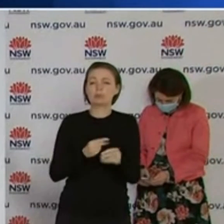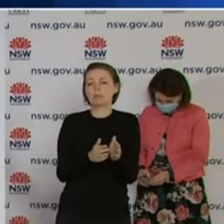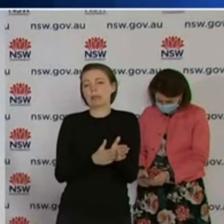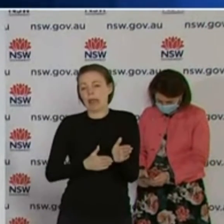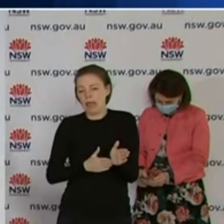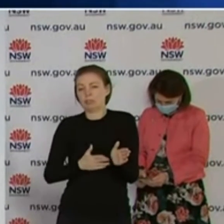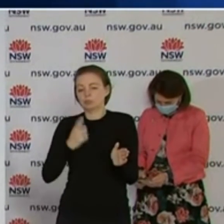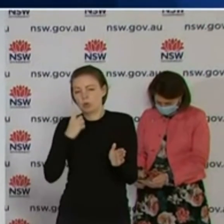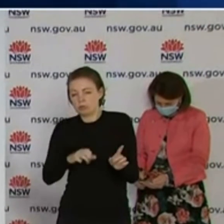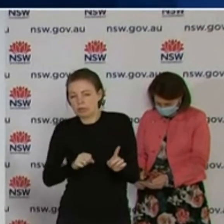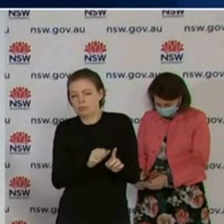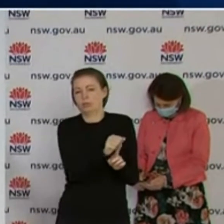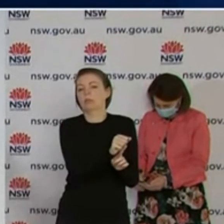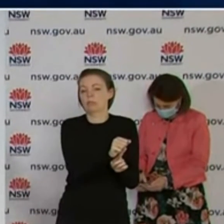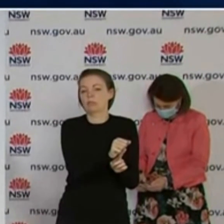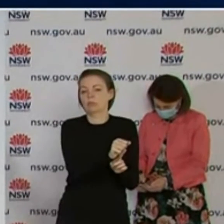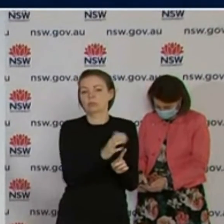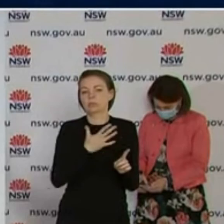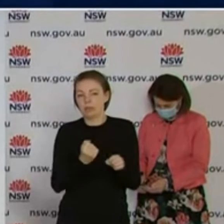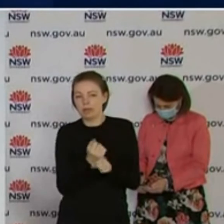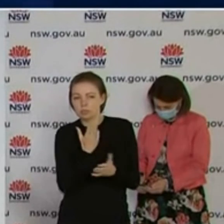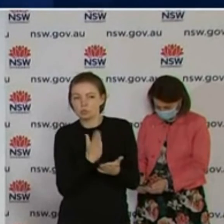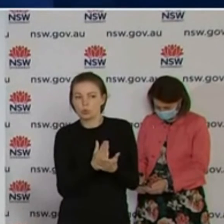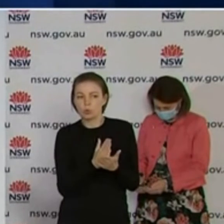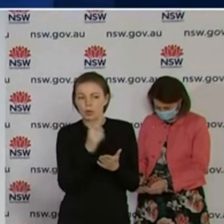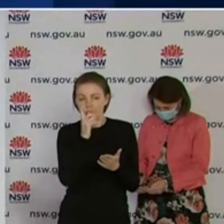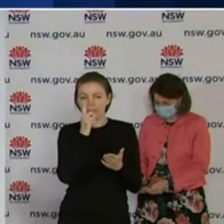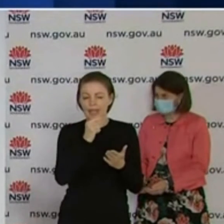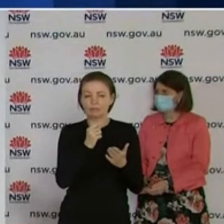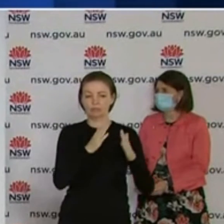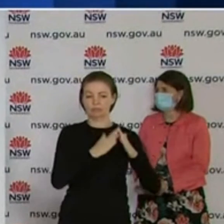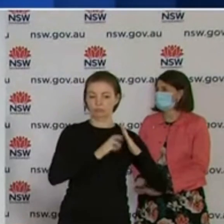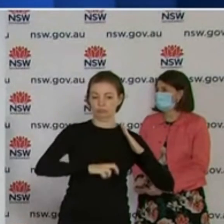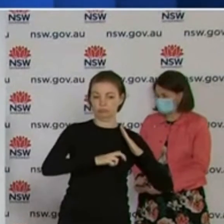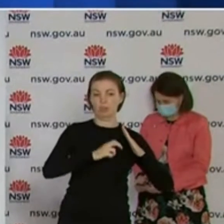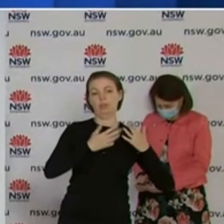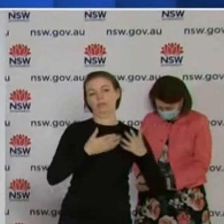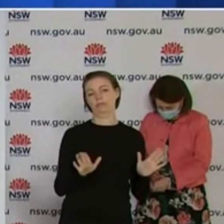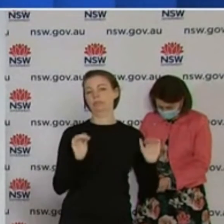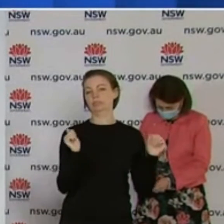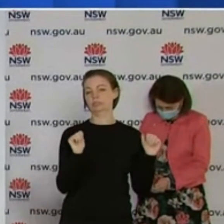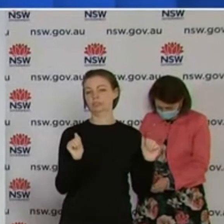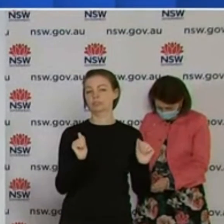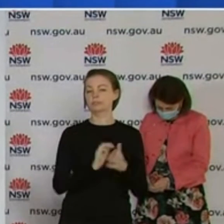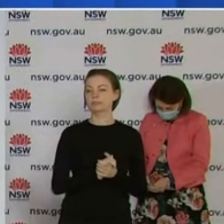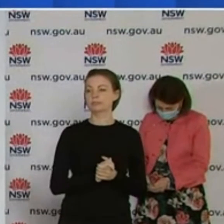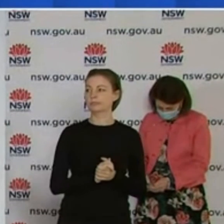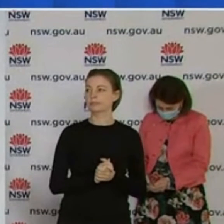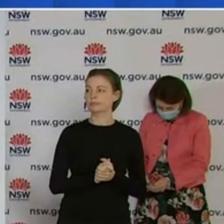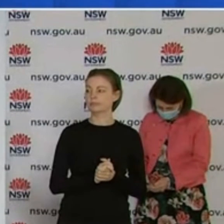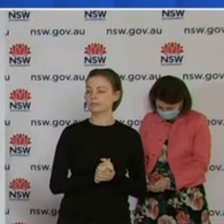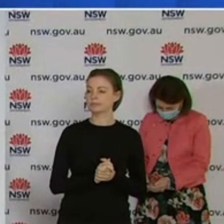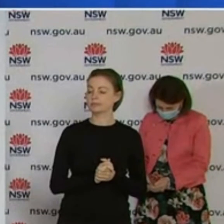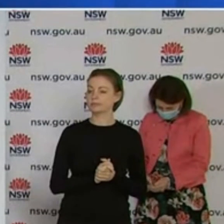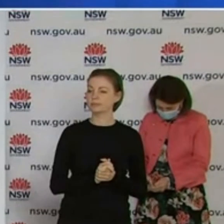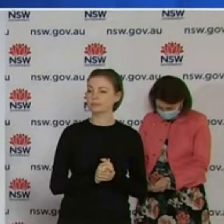that urgently to make sure people are released as soon as possible. Dr. McAnulty, the Premier just said that ICU is